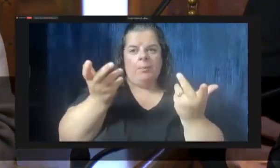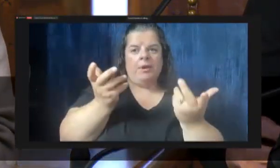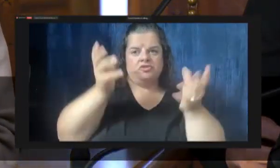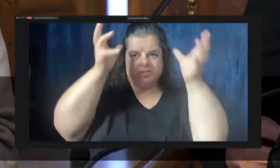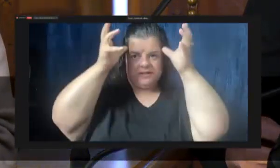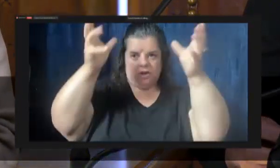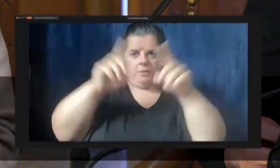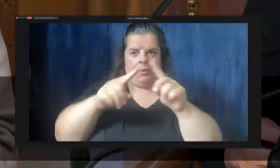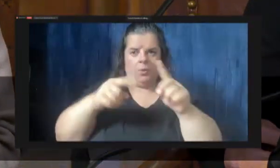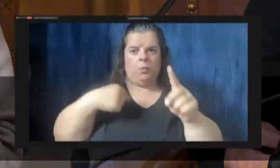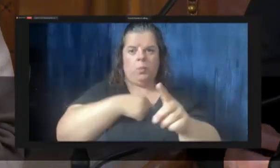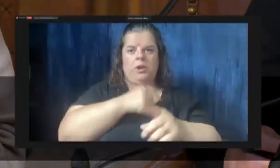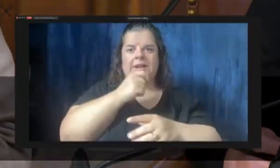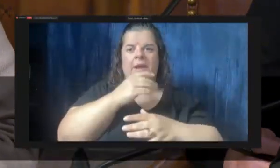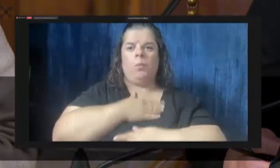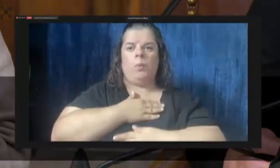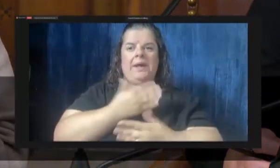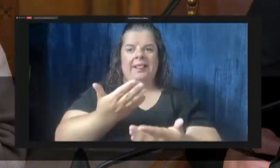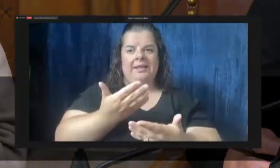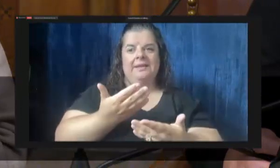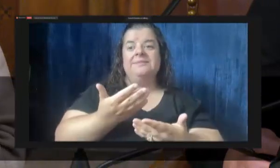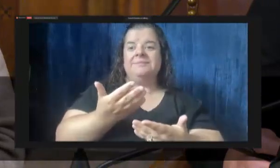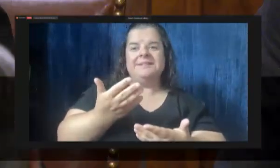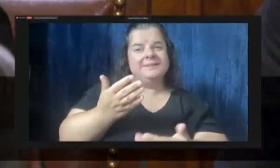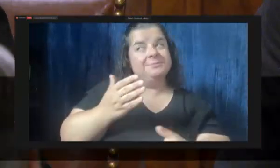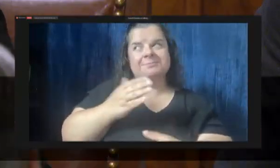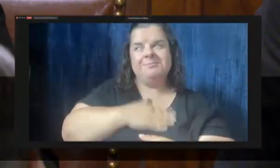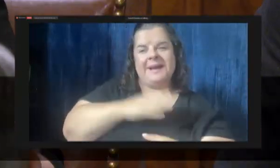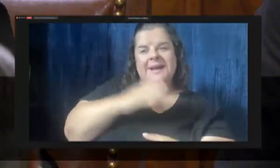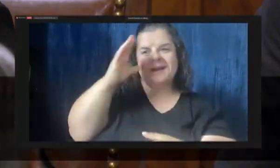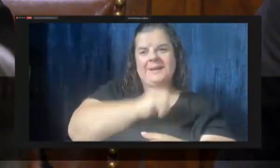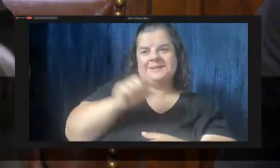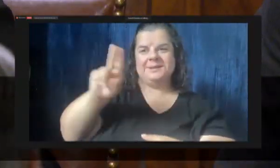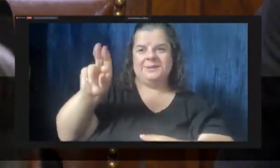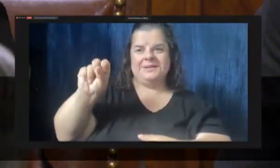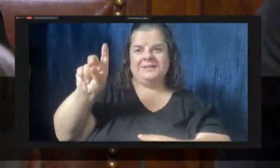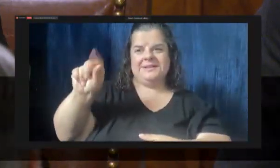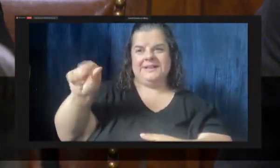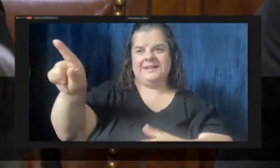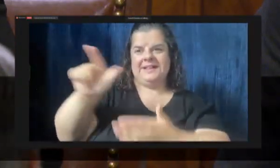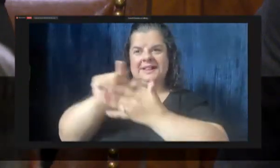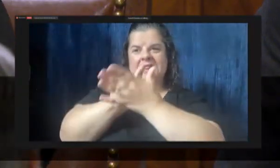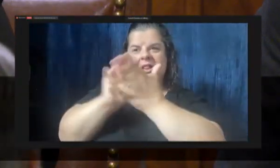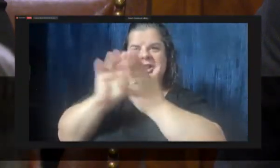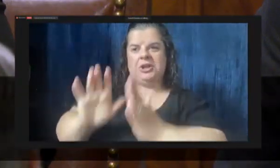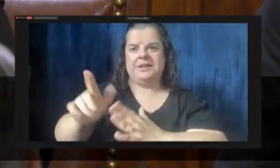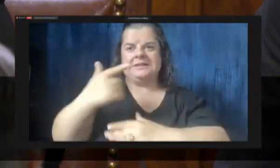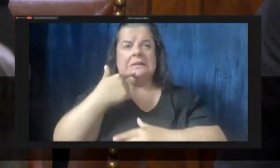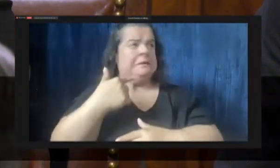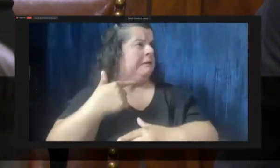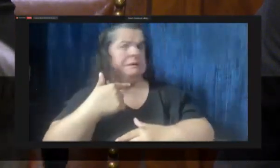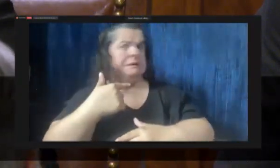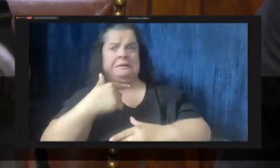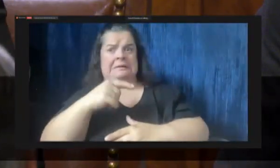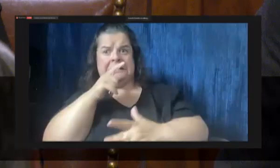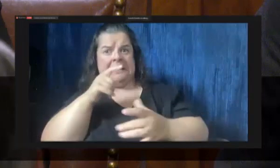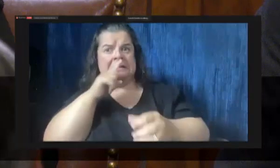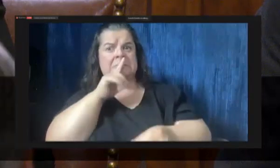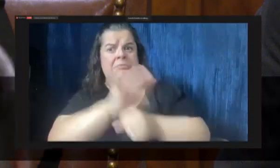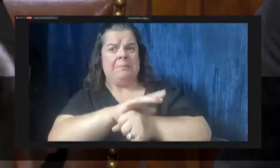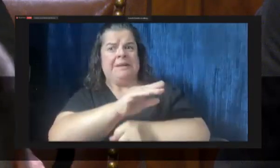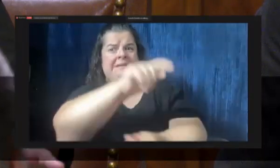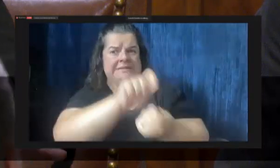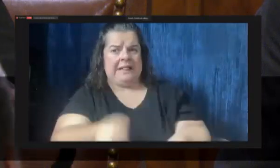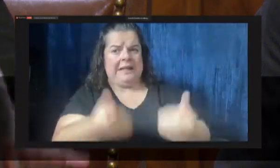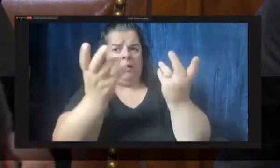to kind of. That would be my guess, is that the USDA's attorneys are like, we're not going to promise exactly how many there are because